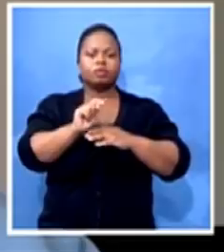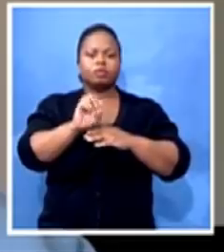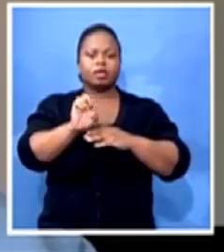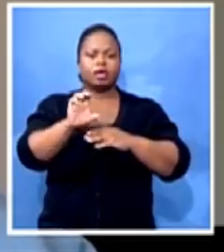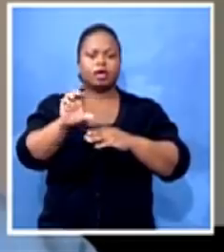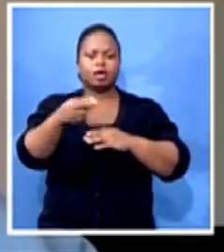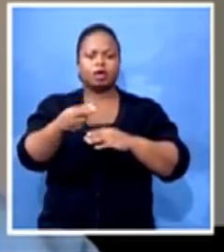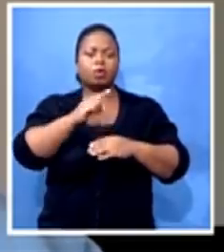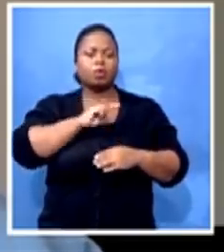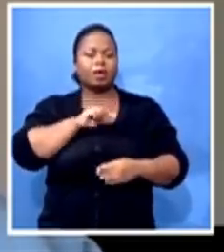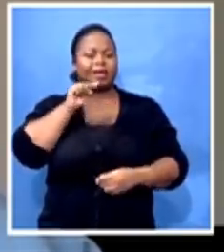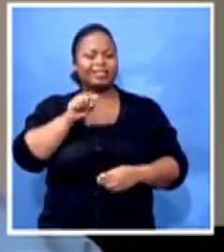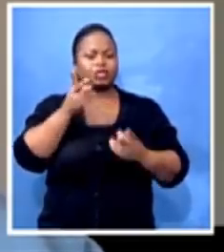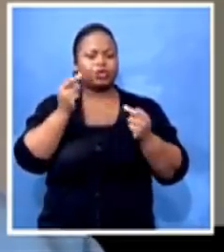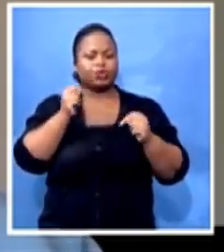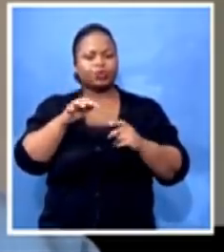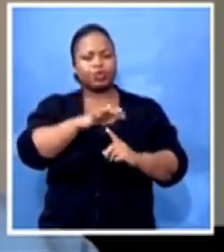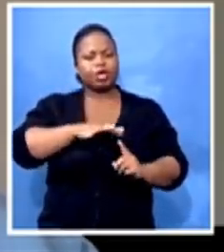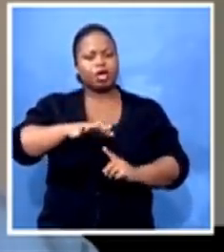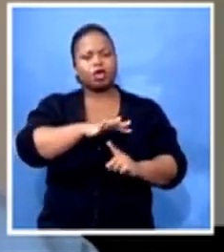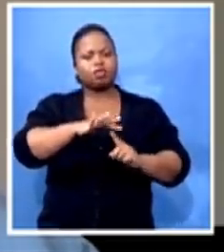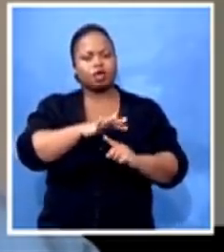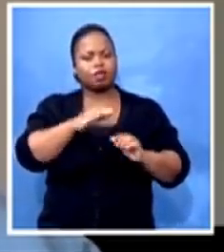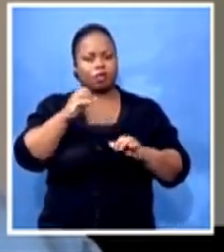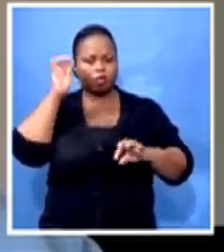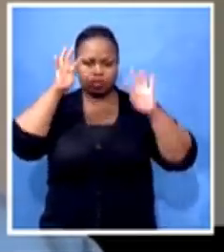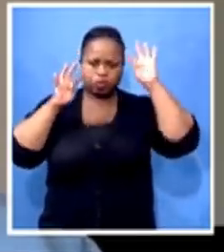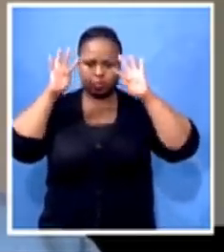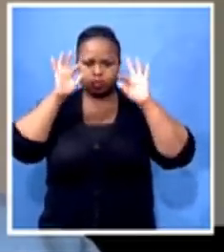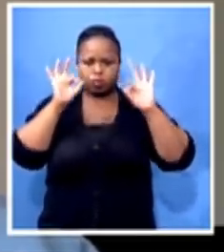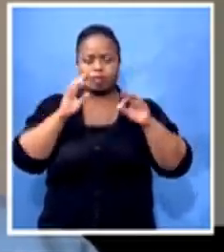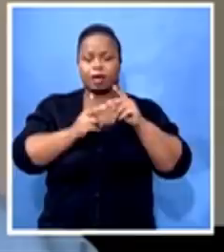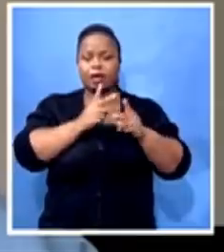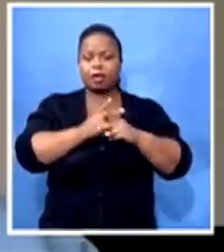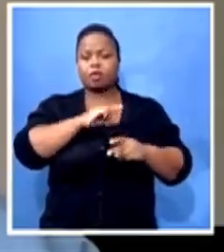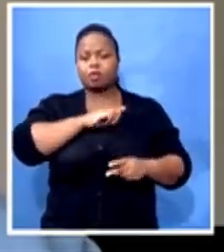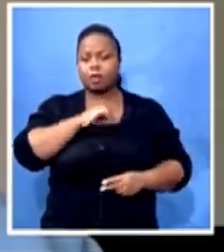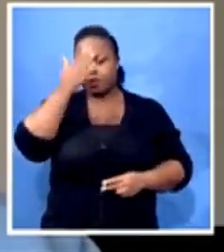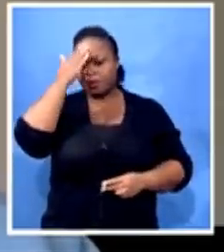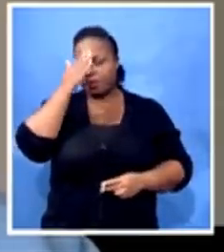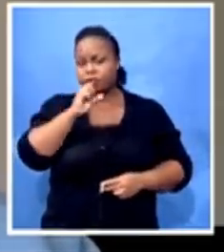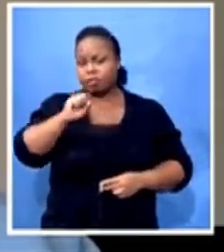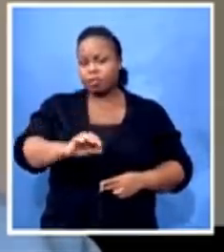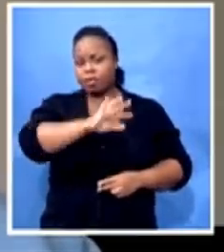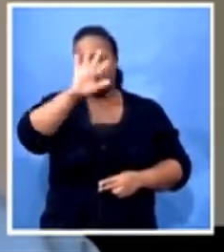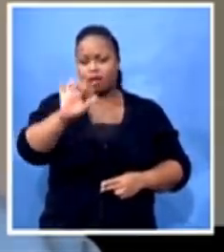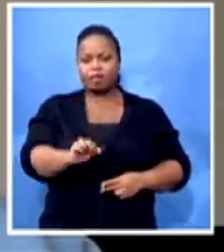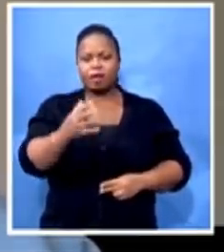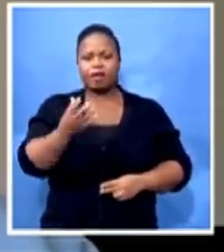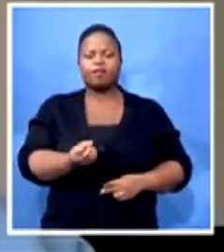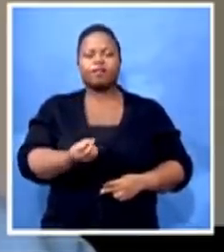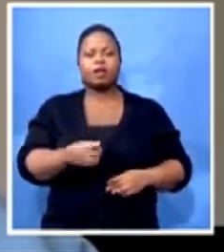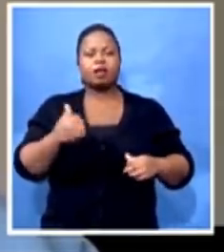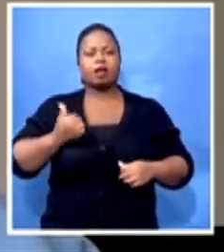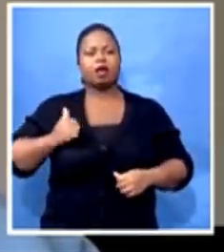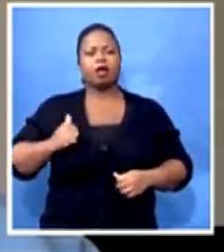of value creation, and also an area where South Africa has an advantage because of the